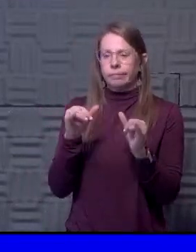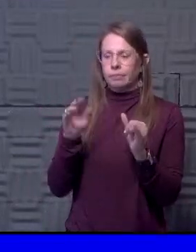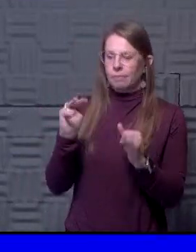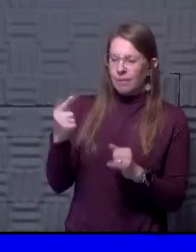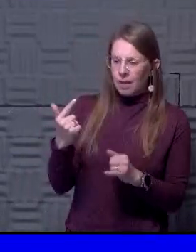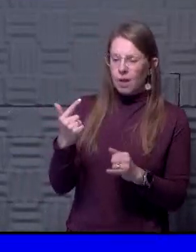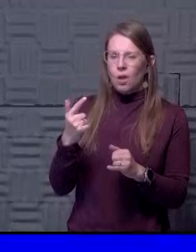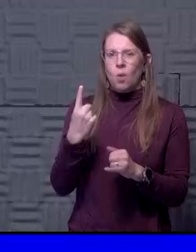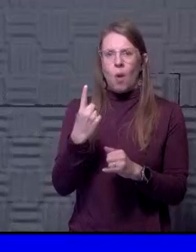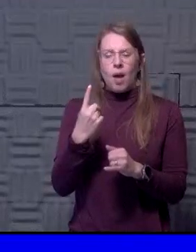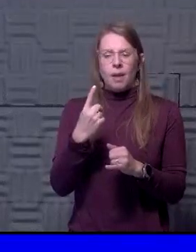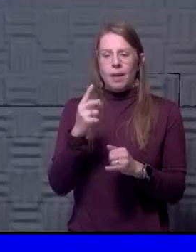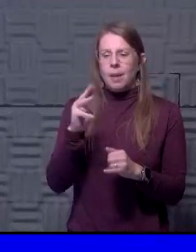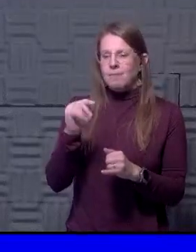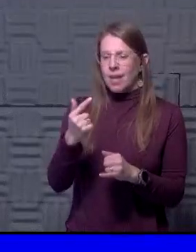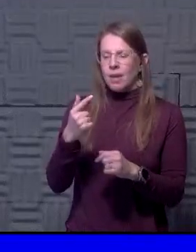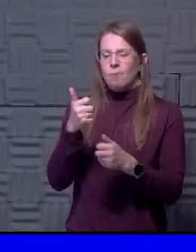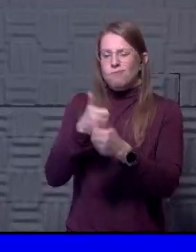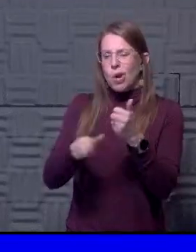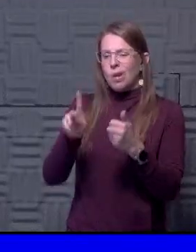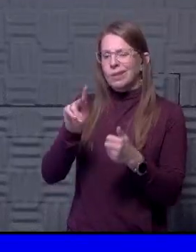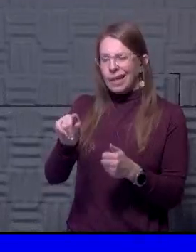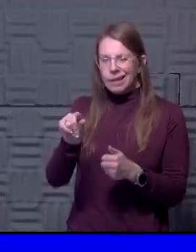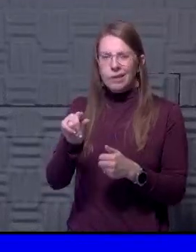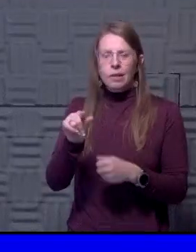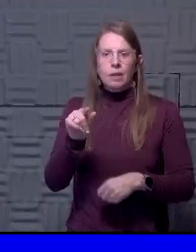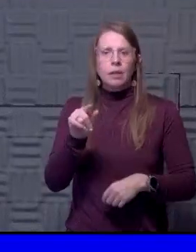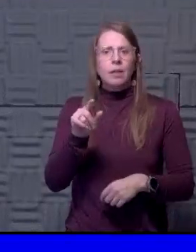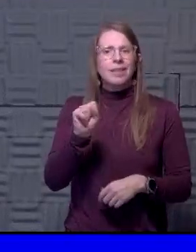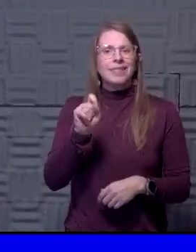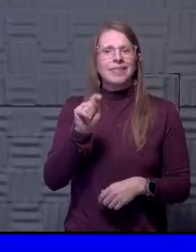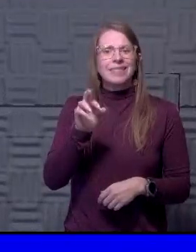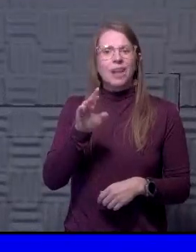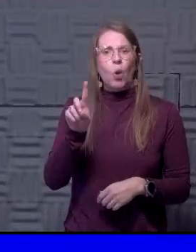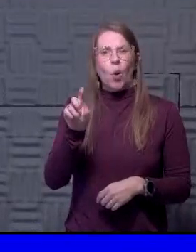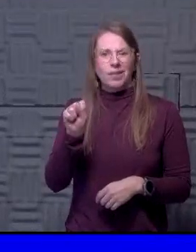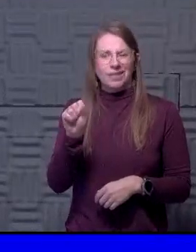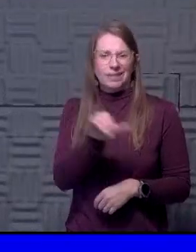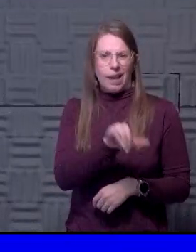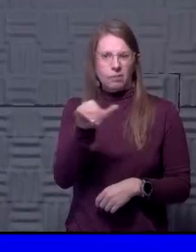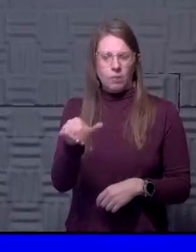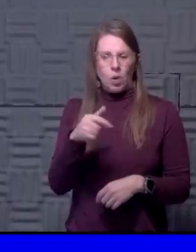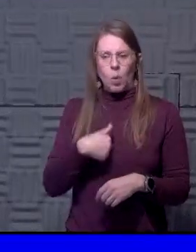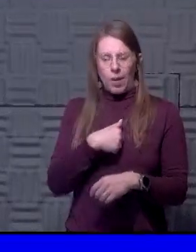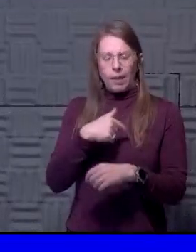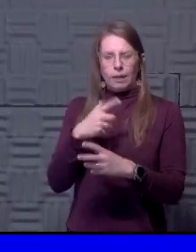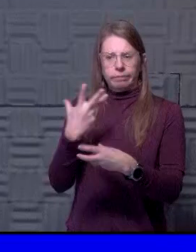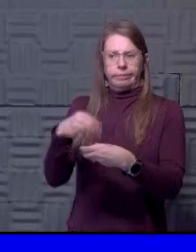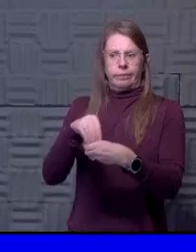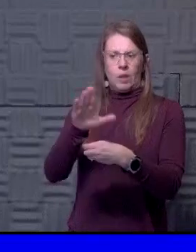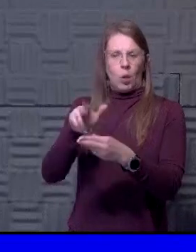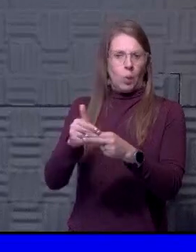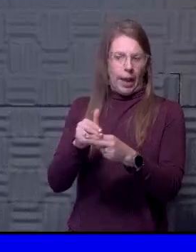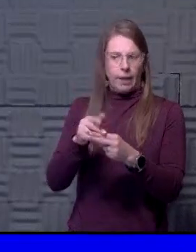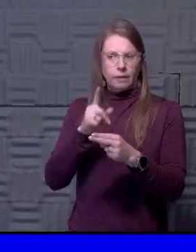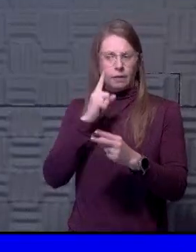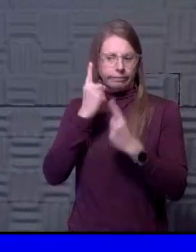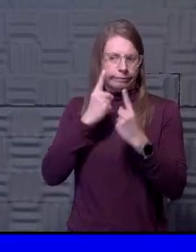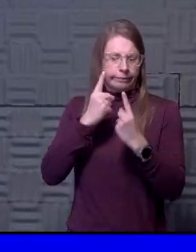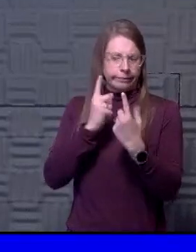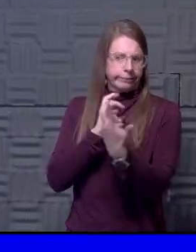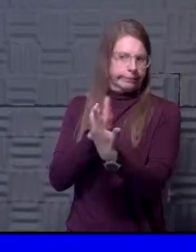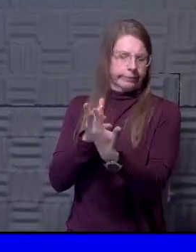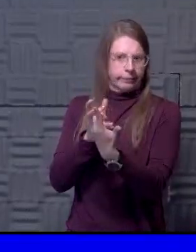1 mg per kg, or we do that sometimes for steroids too. It looks like for these vaccines, it's a little bit different properties. So you are injecting